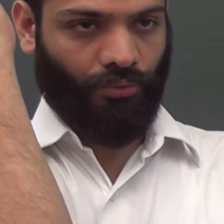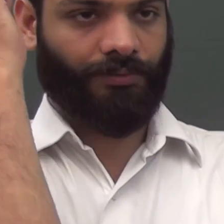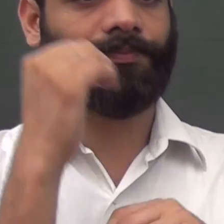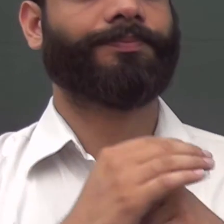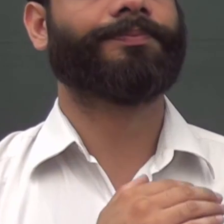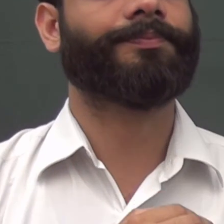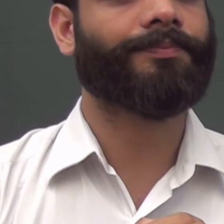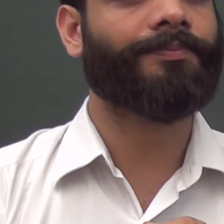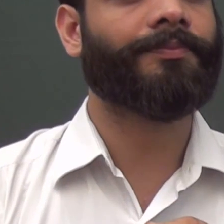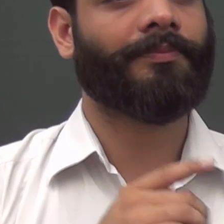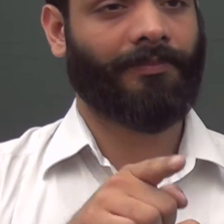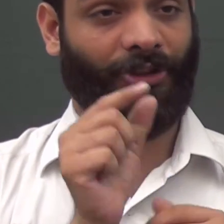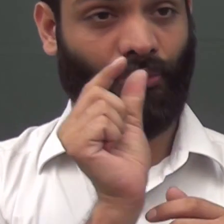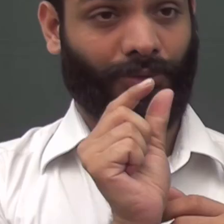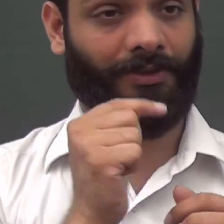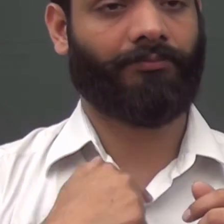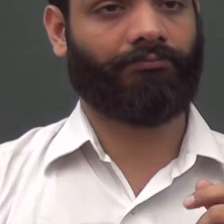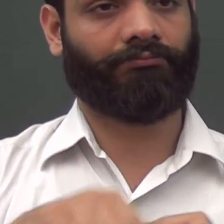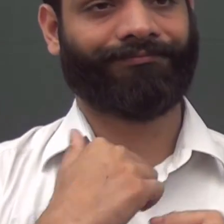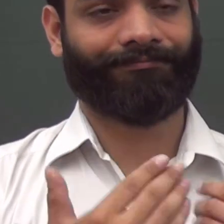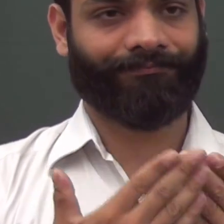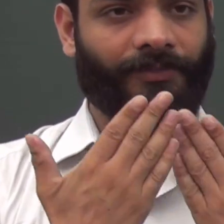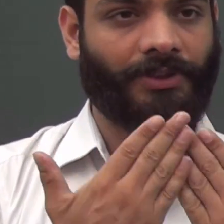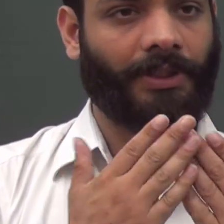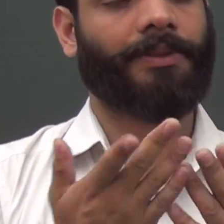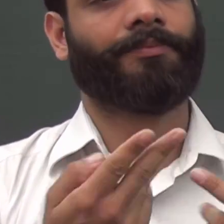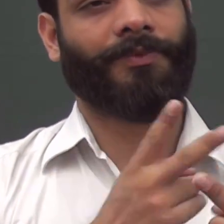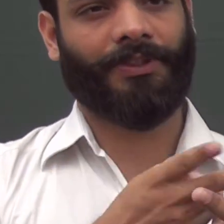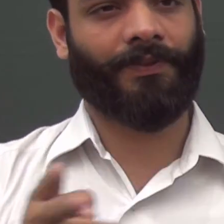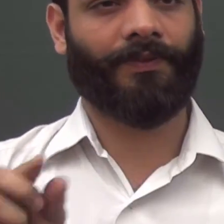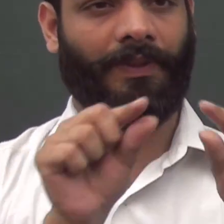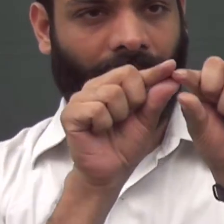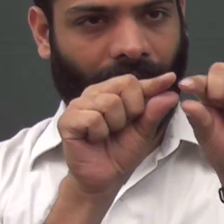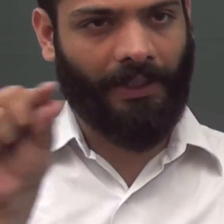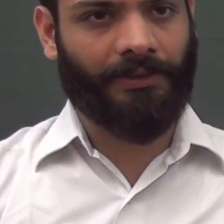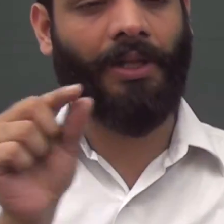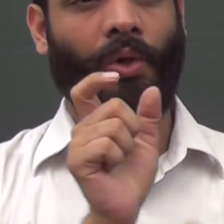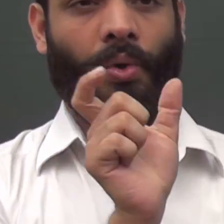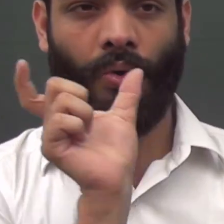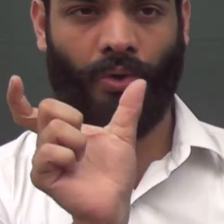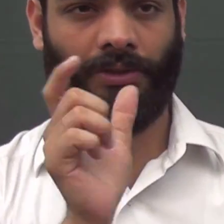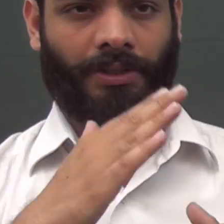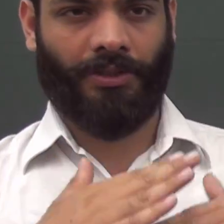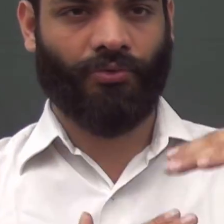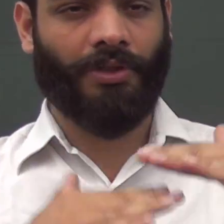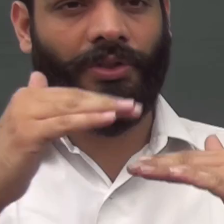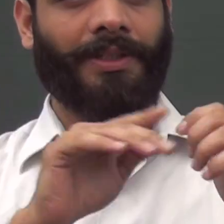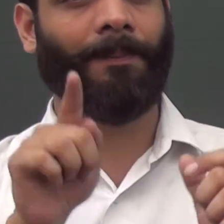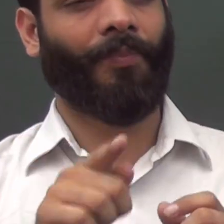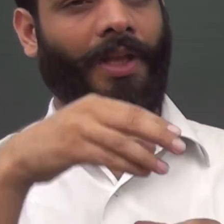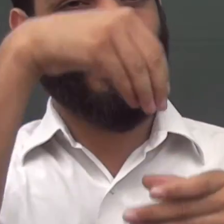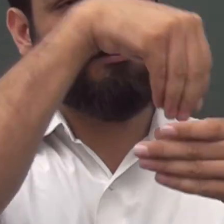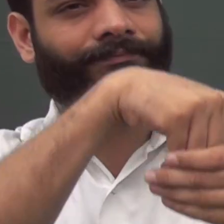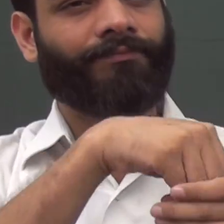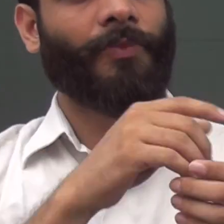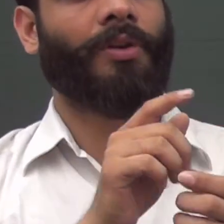In this module on the syntax of sign language, we explored various phrasal and clausal constructions and the internal order of